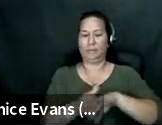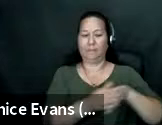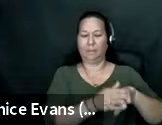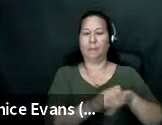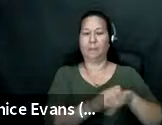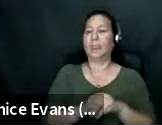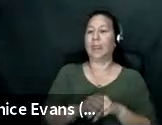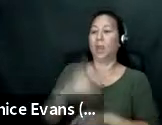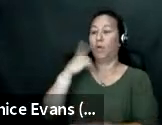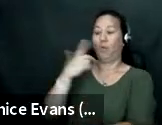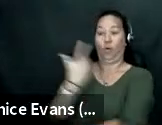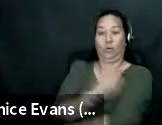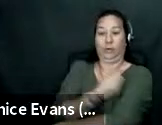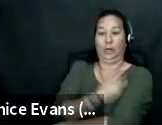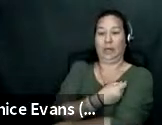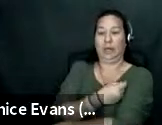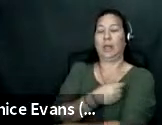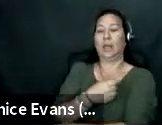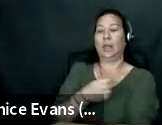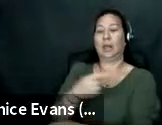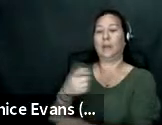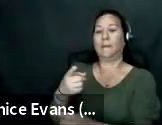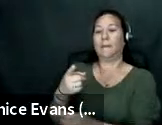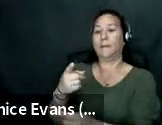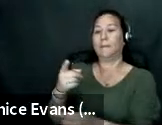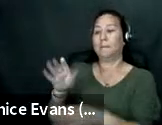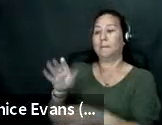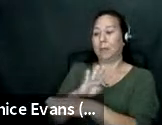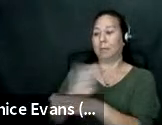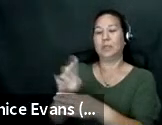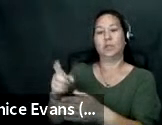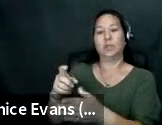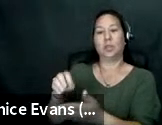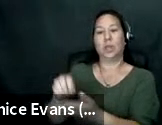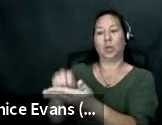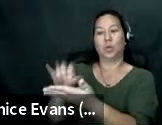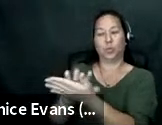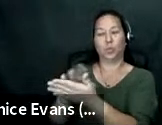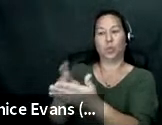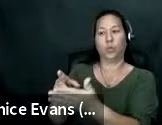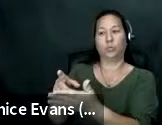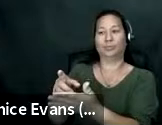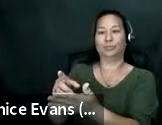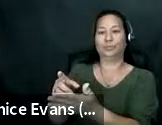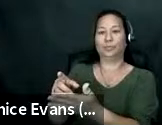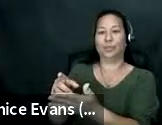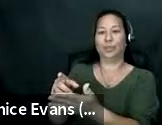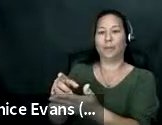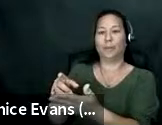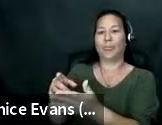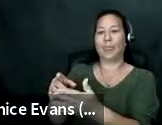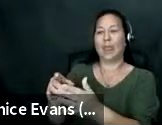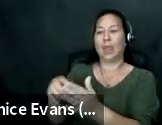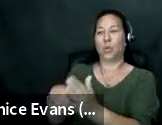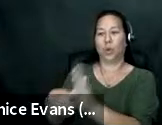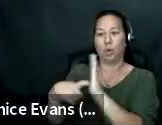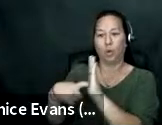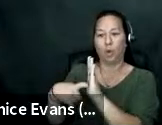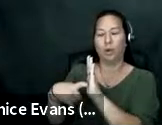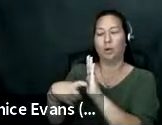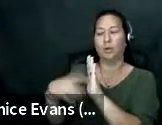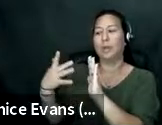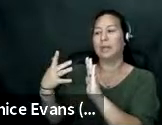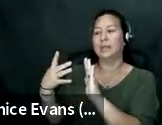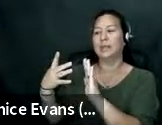to document the vaccine status of their employees. However, it's unknown how long these Cal OSHA requirements will be in